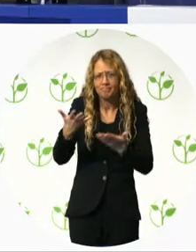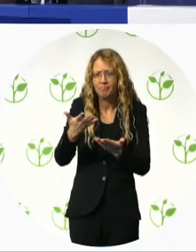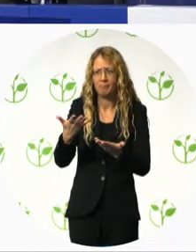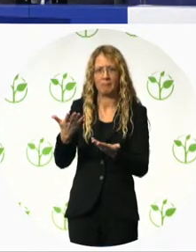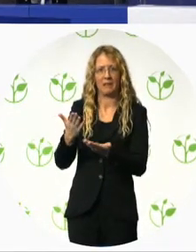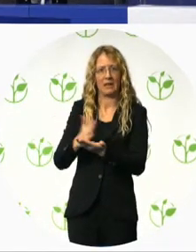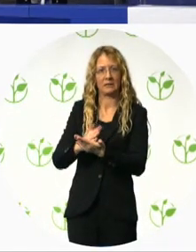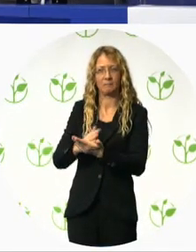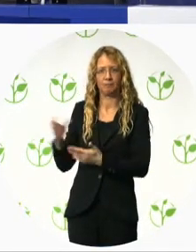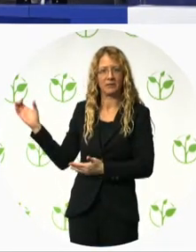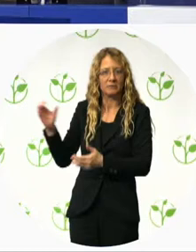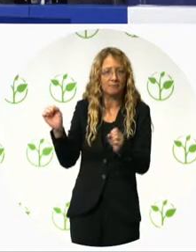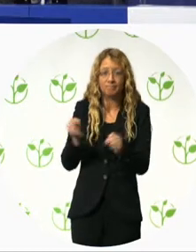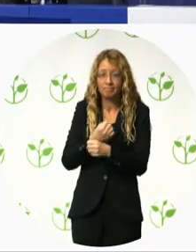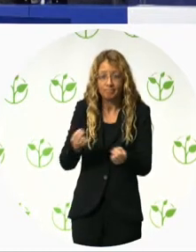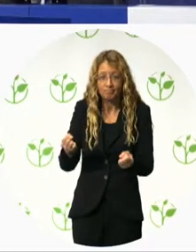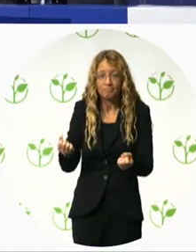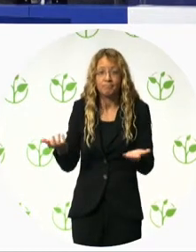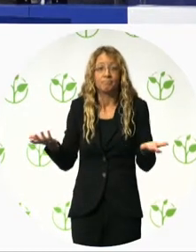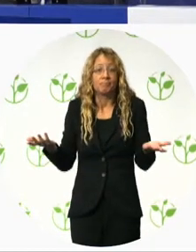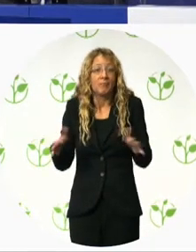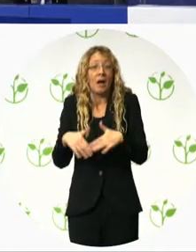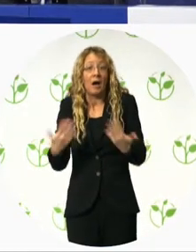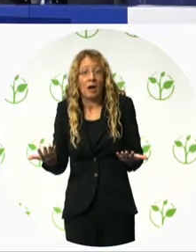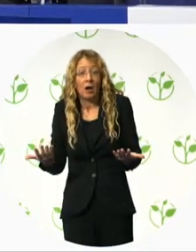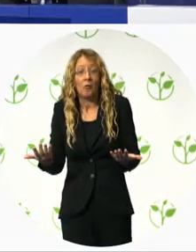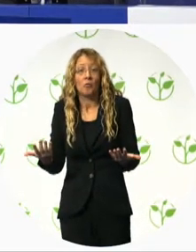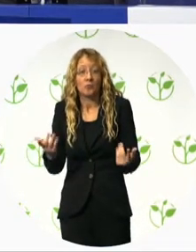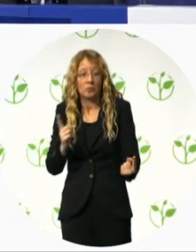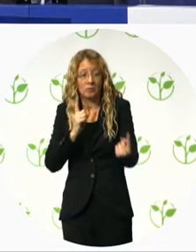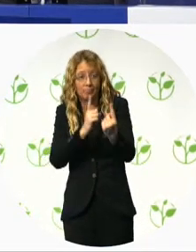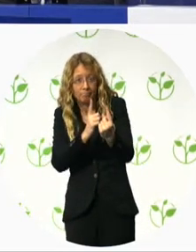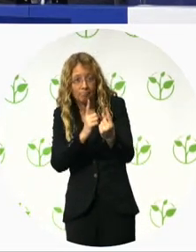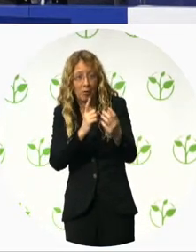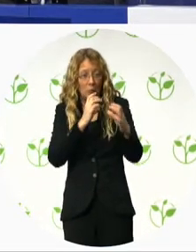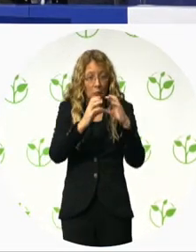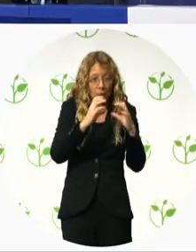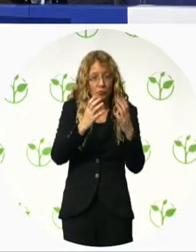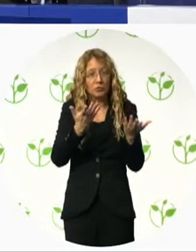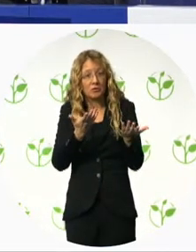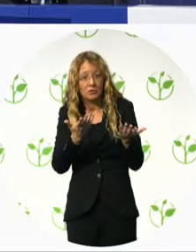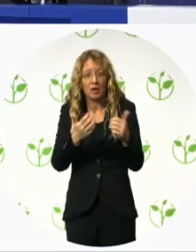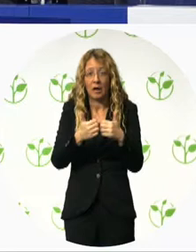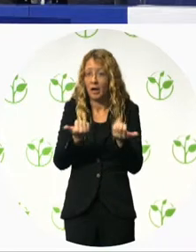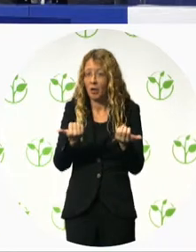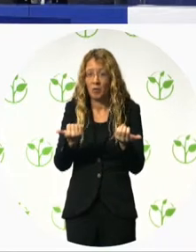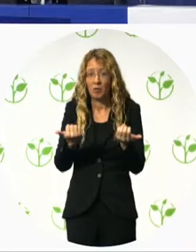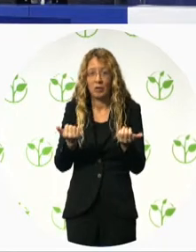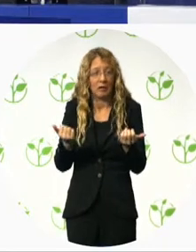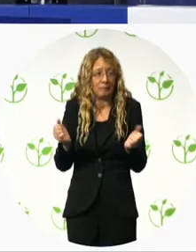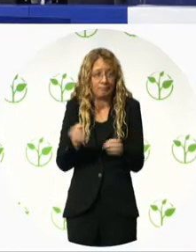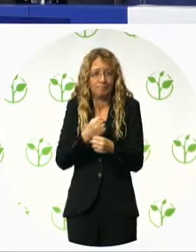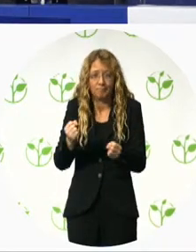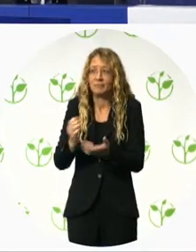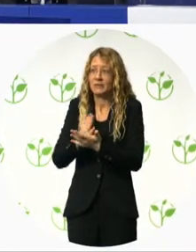people or having some like a high level of formation, you cannot rely all the time on an interpreter, especially in